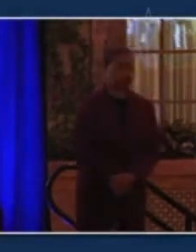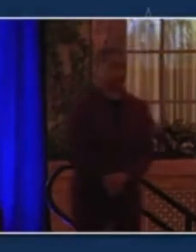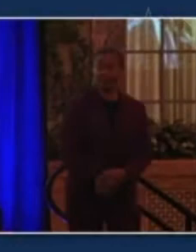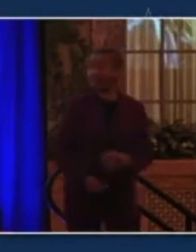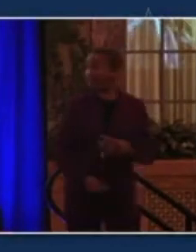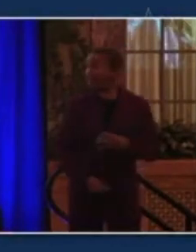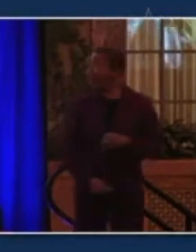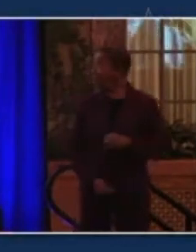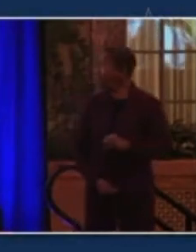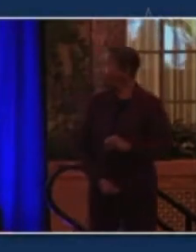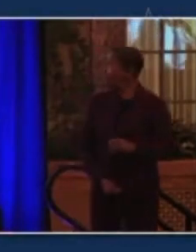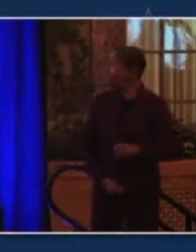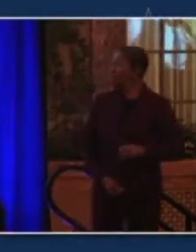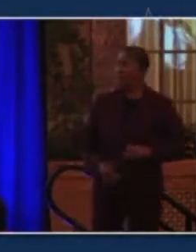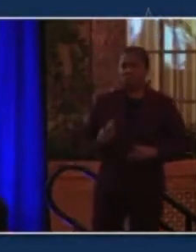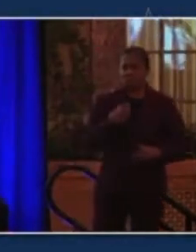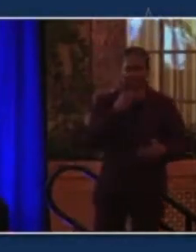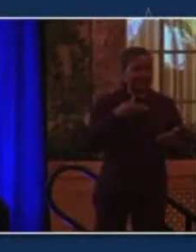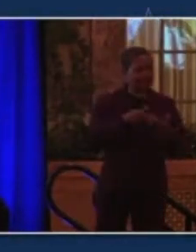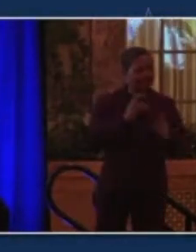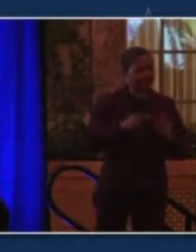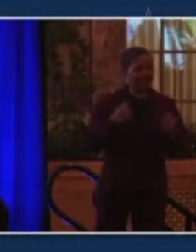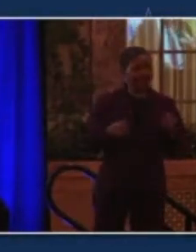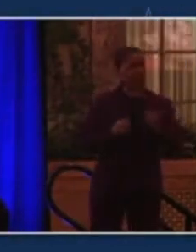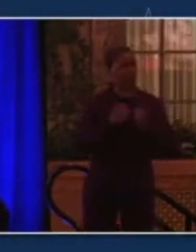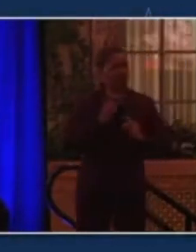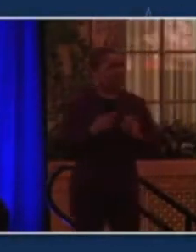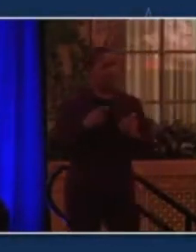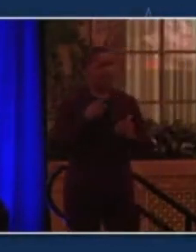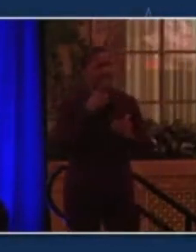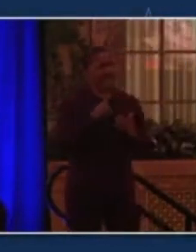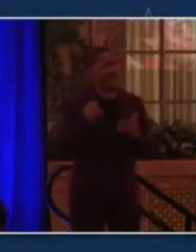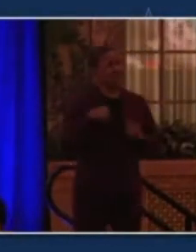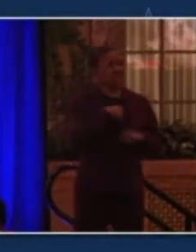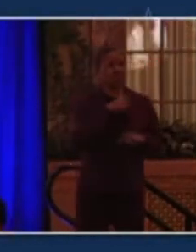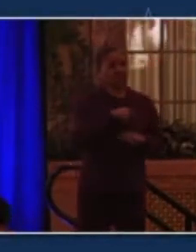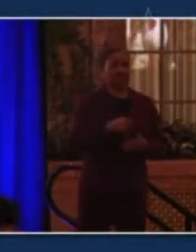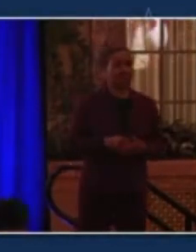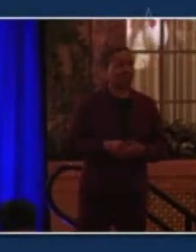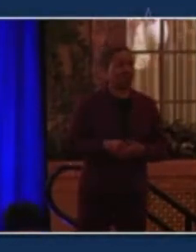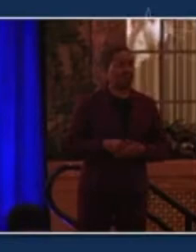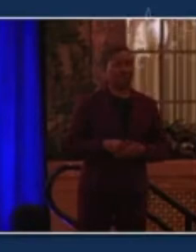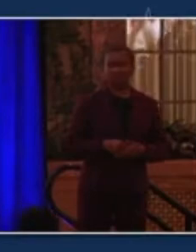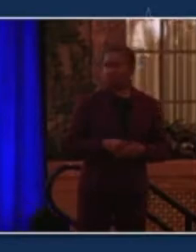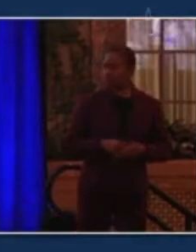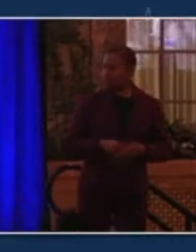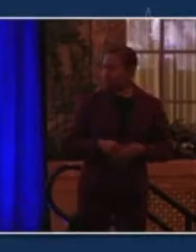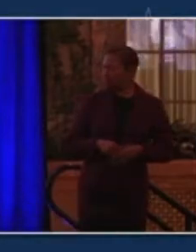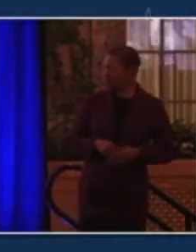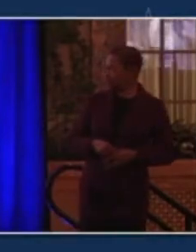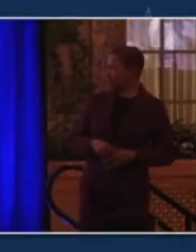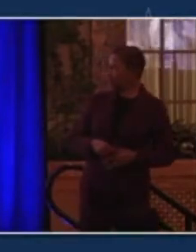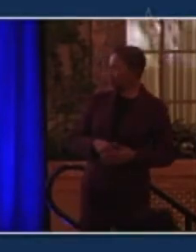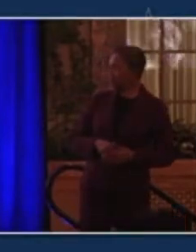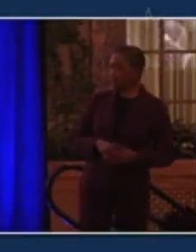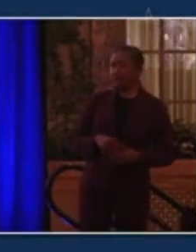We're not against people. We are for people. And having said that, it's our turn. Jackie Grimshaw, give us some love. It's our turn.